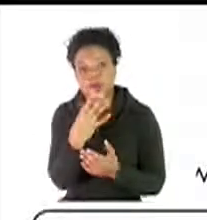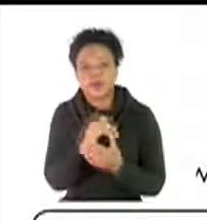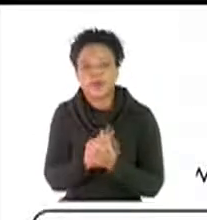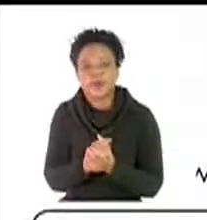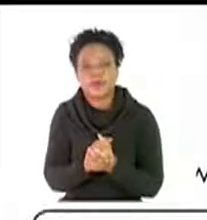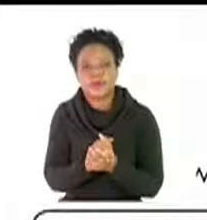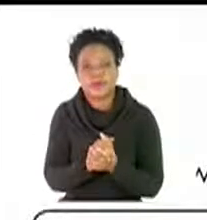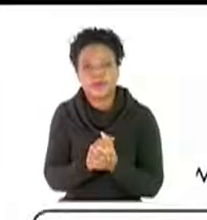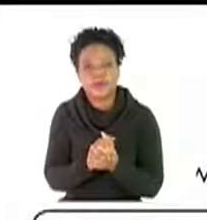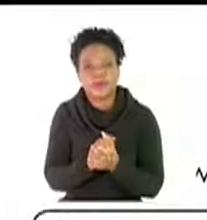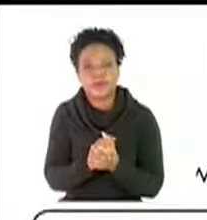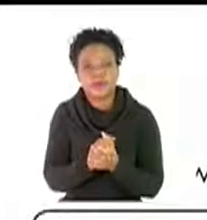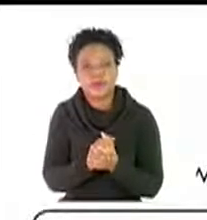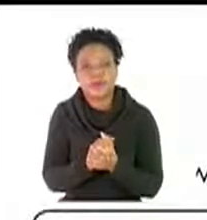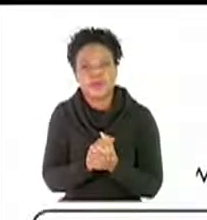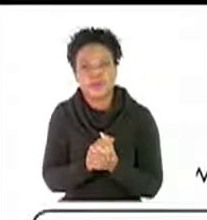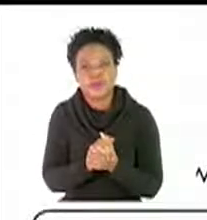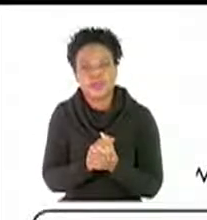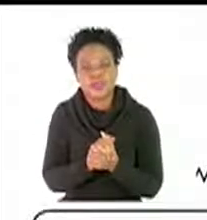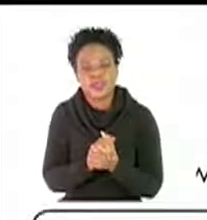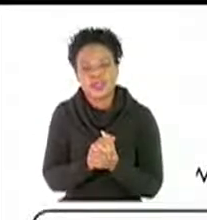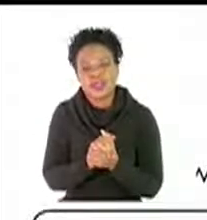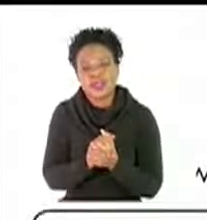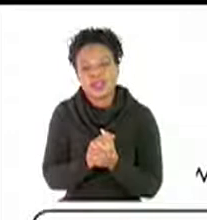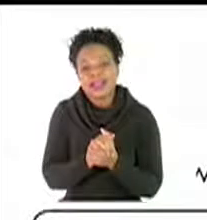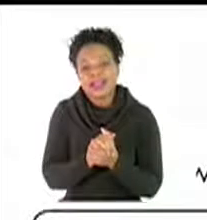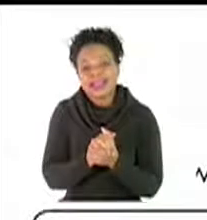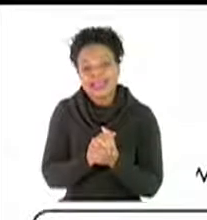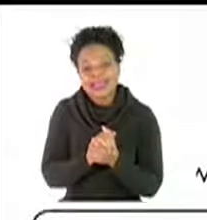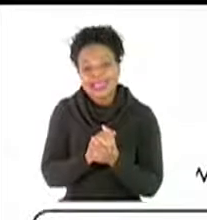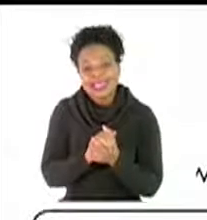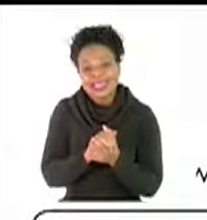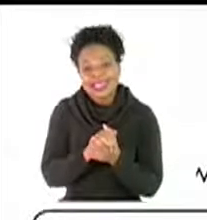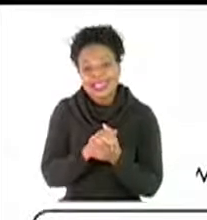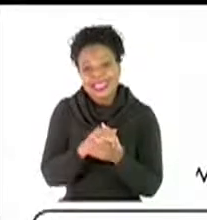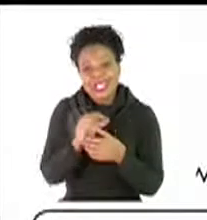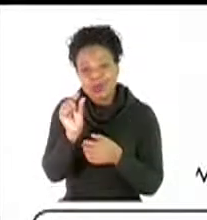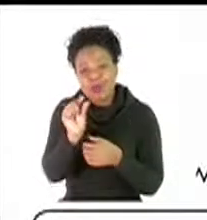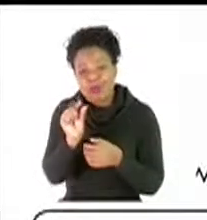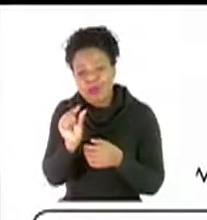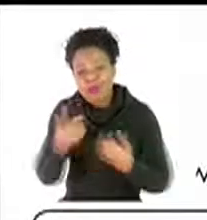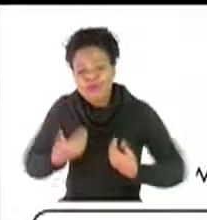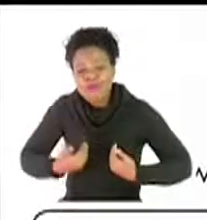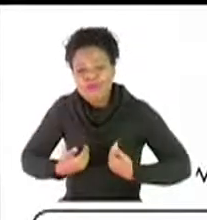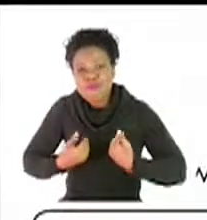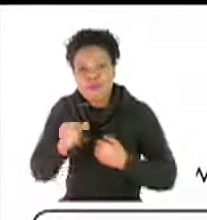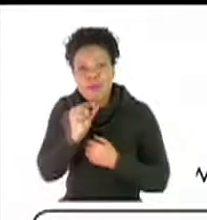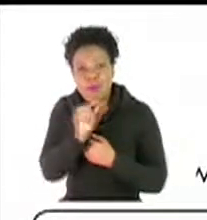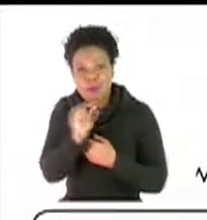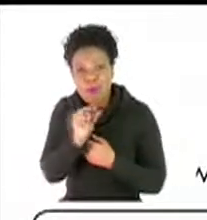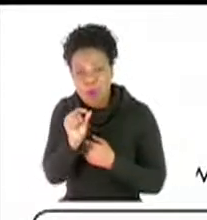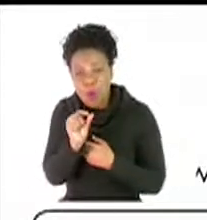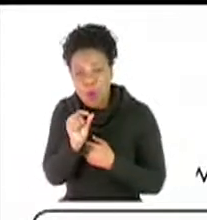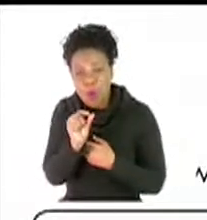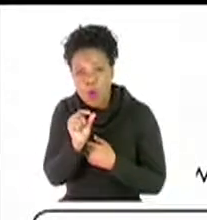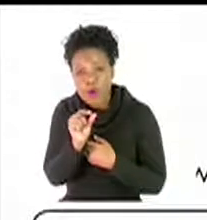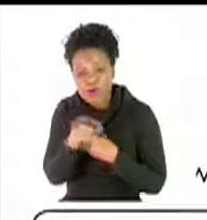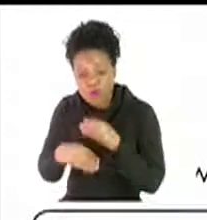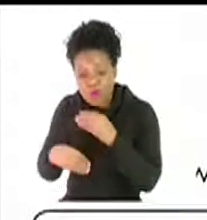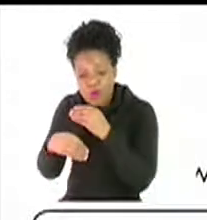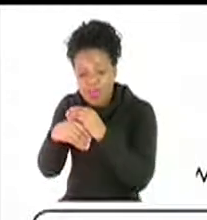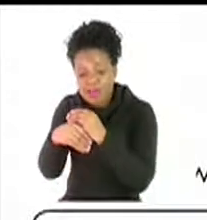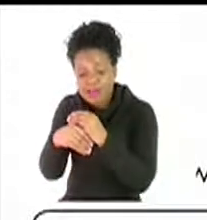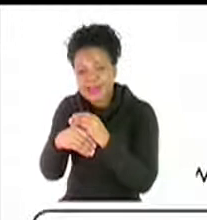diminutive words with the suffix et and the suffix let, L-E-T.